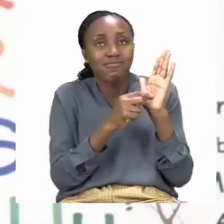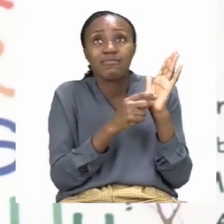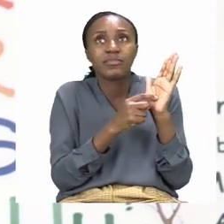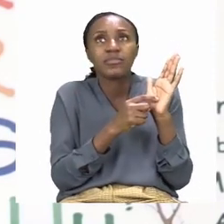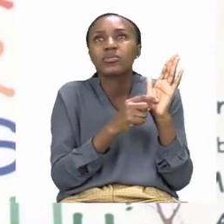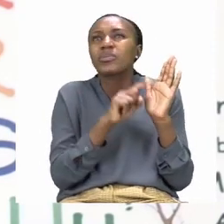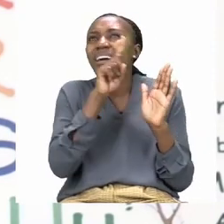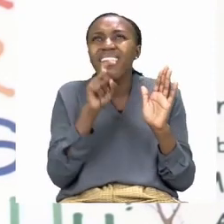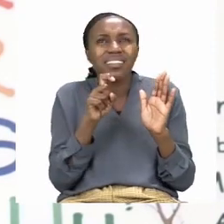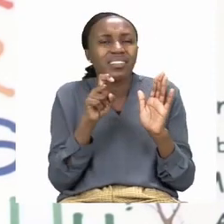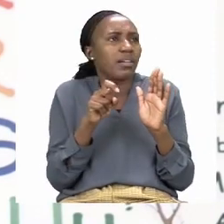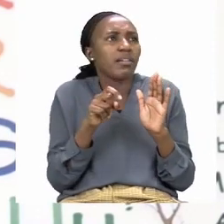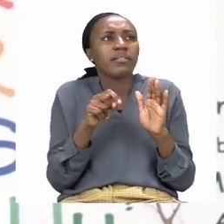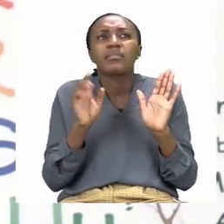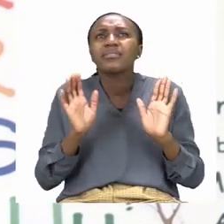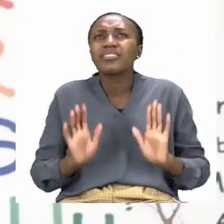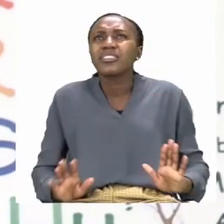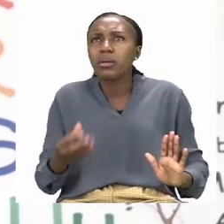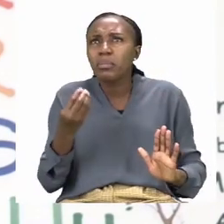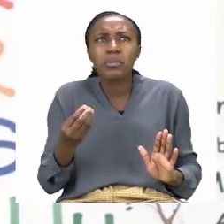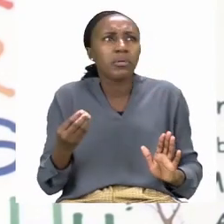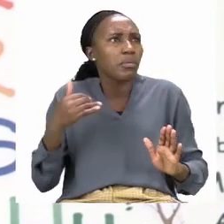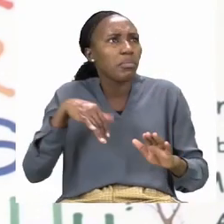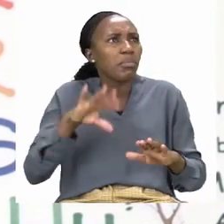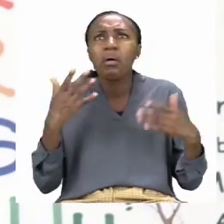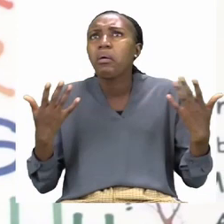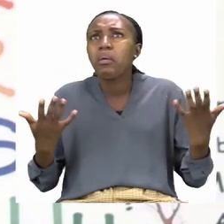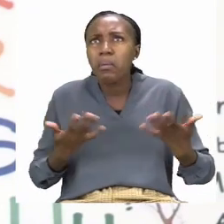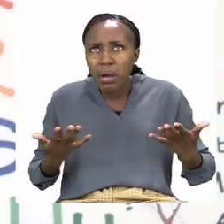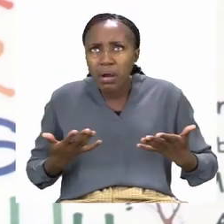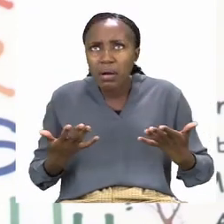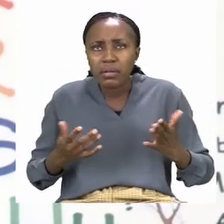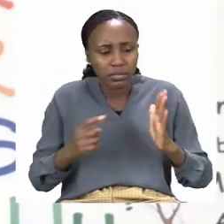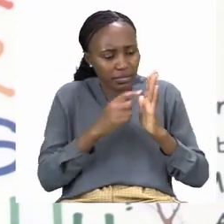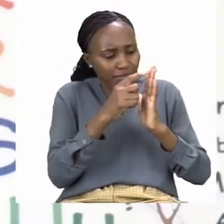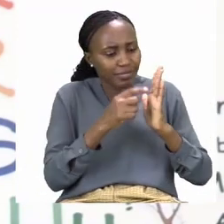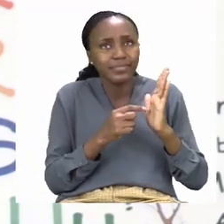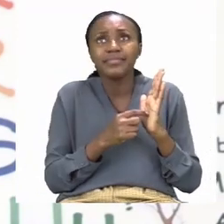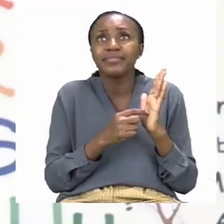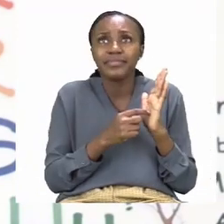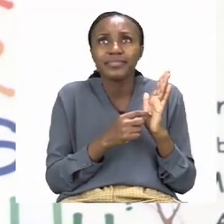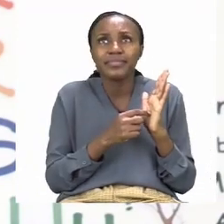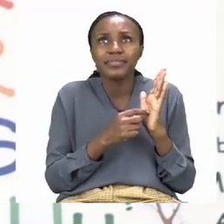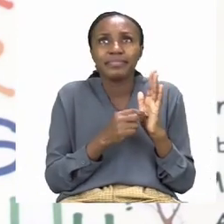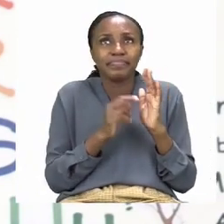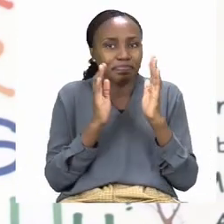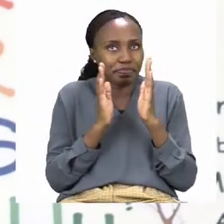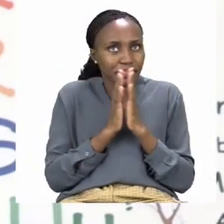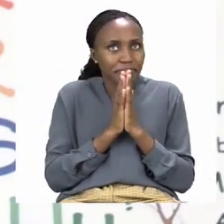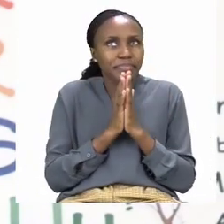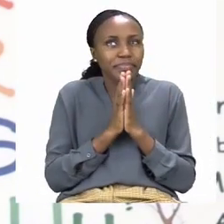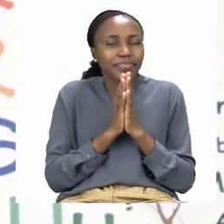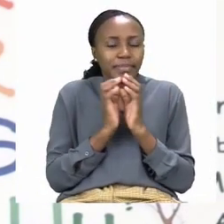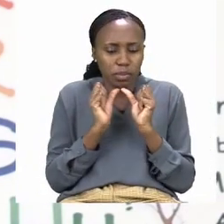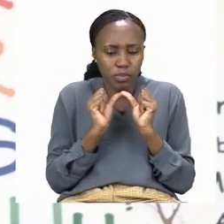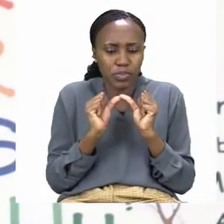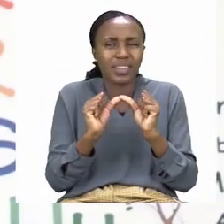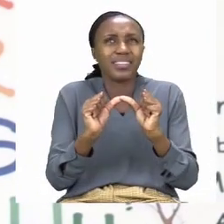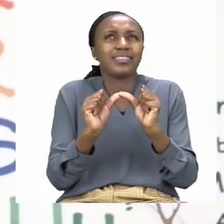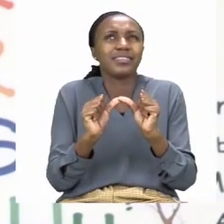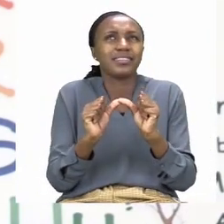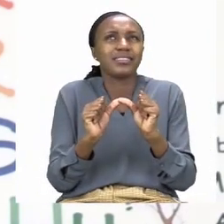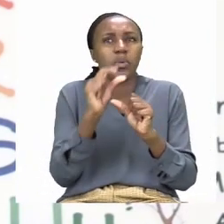a question mark. All right. Now I want you to go ahead and try to make your own